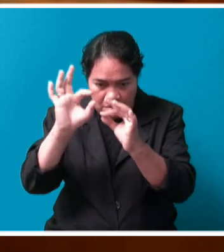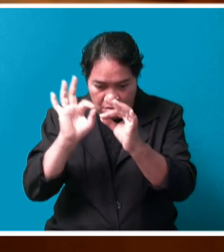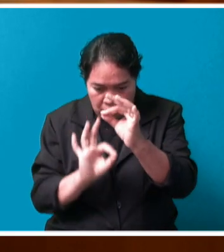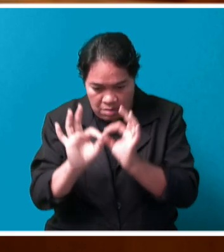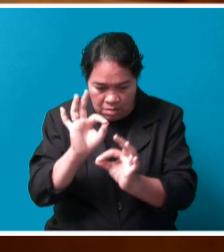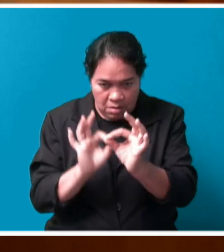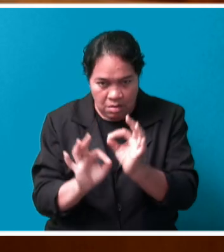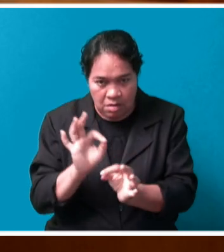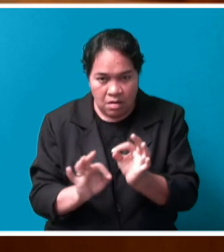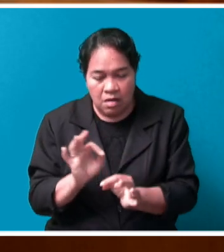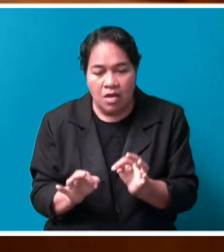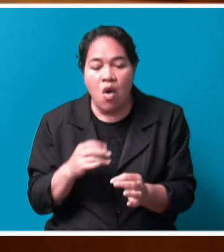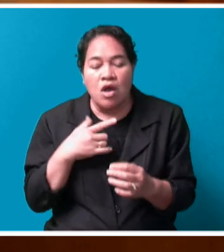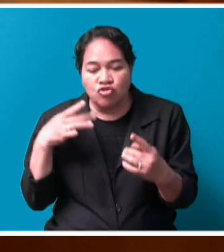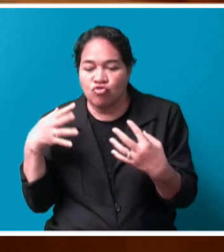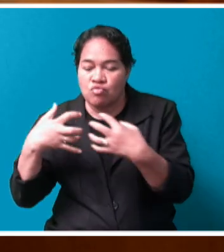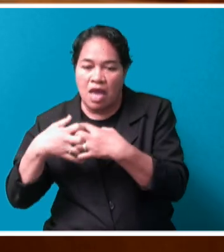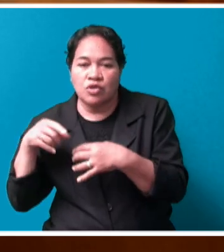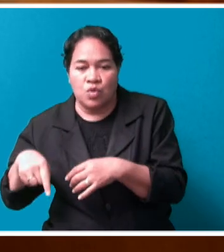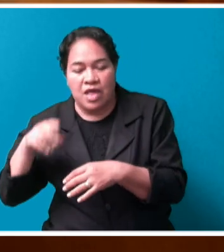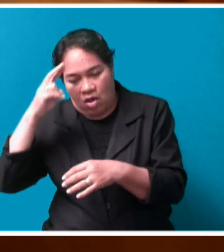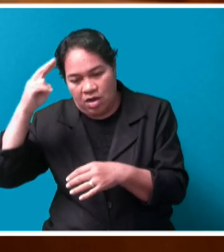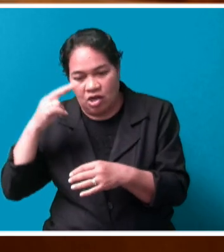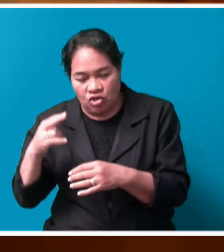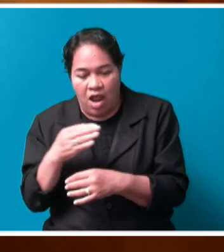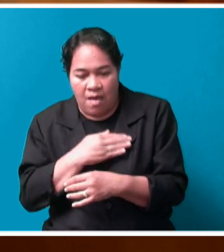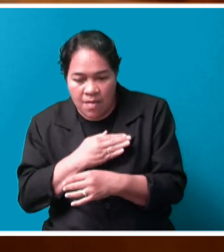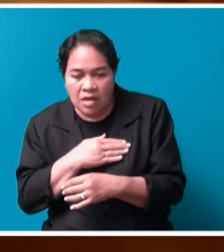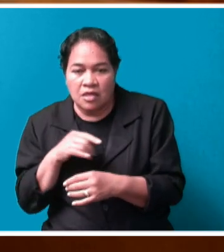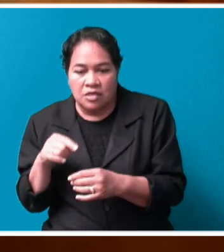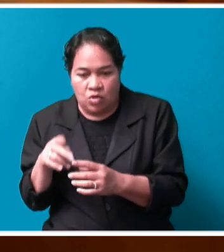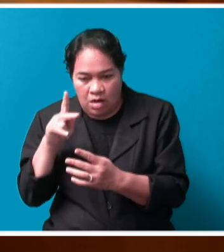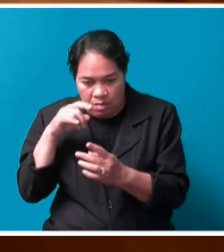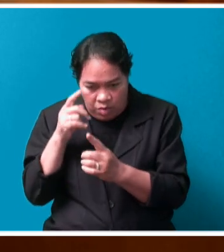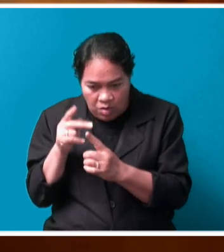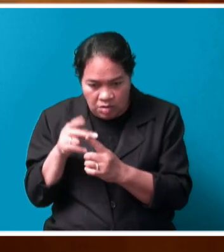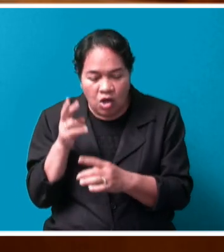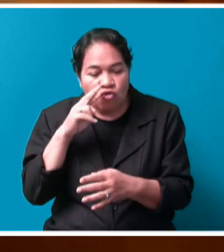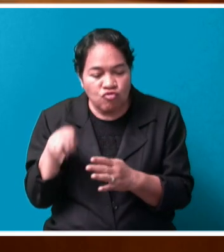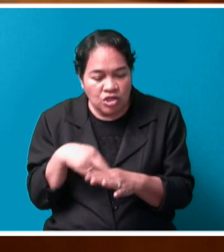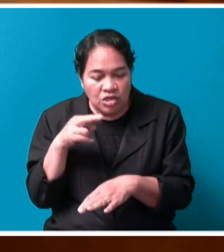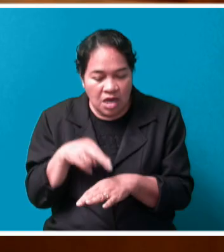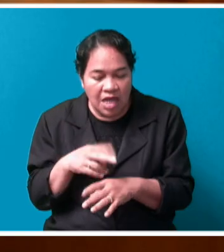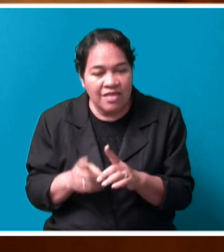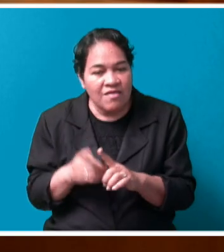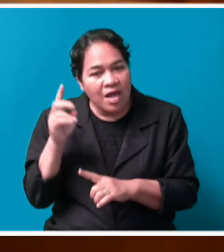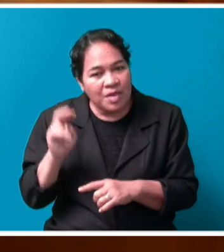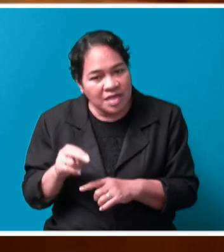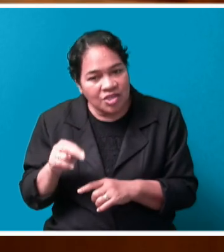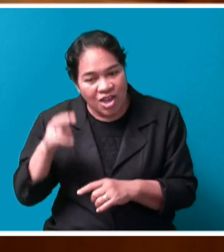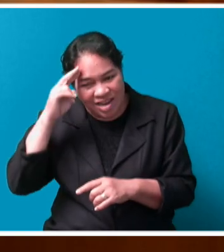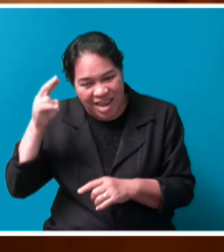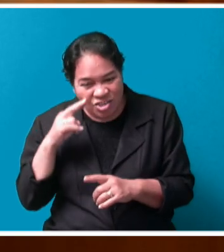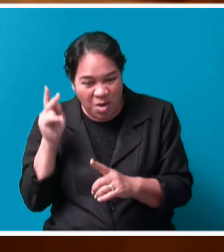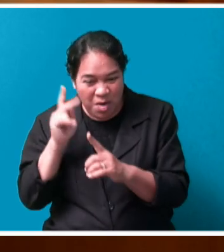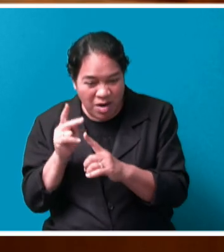national ambitions, fiscal position, sector priorities, regional development needs, community